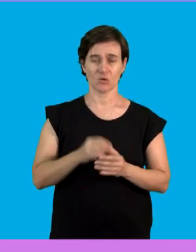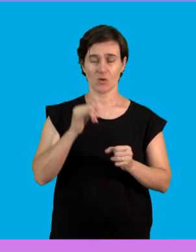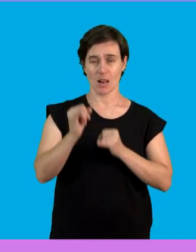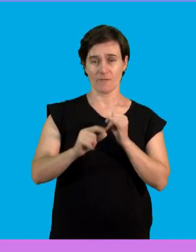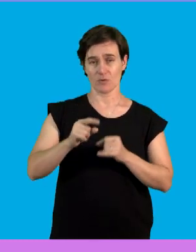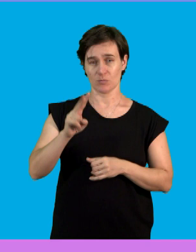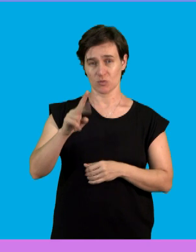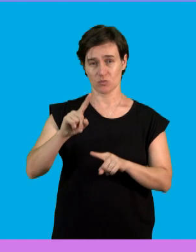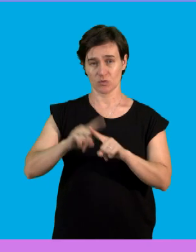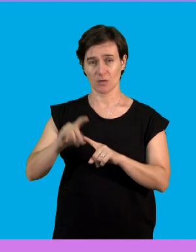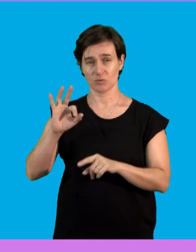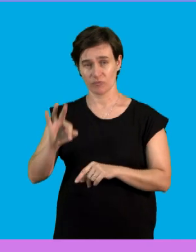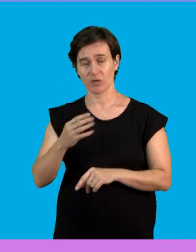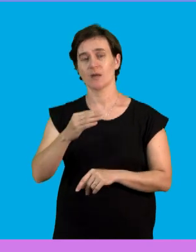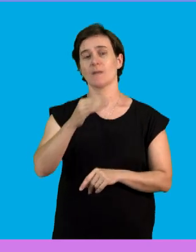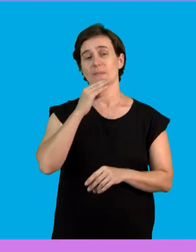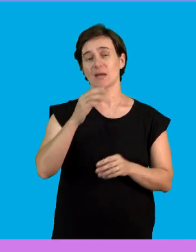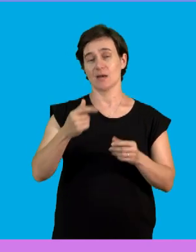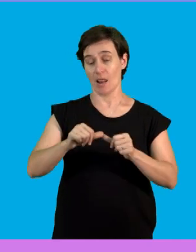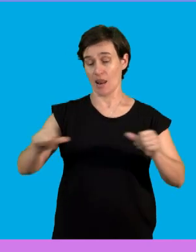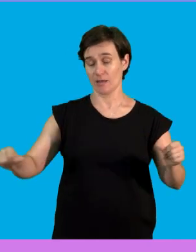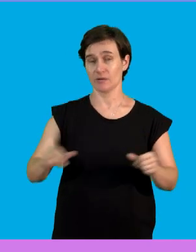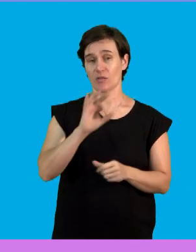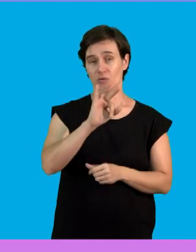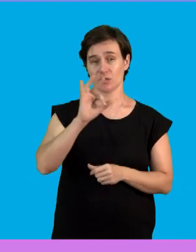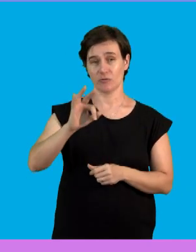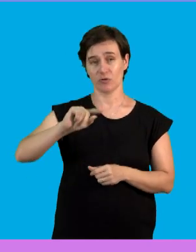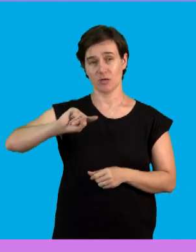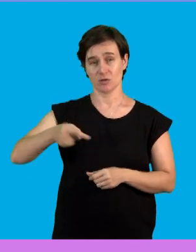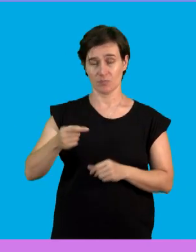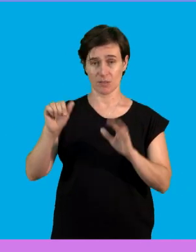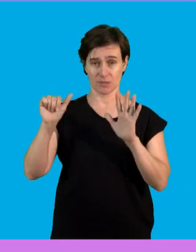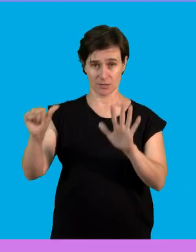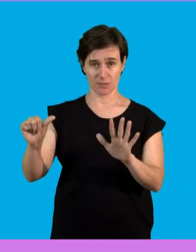times 3. So the length is going to be